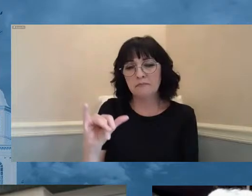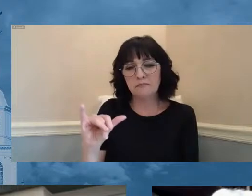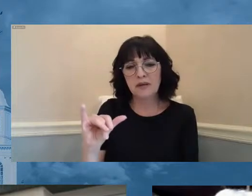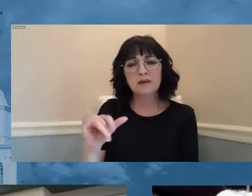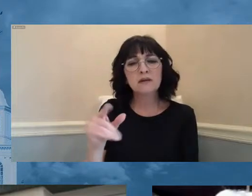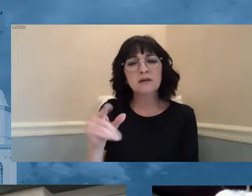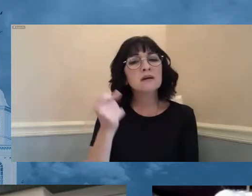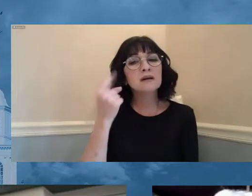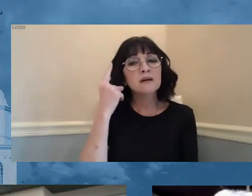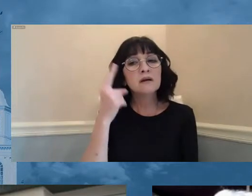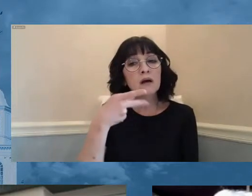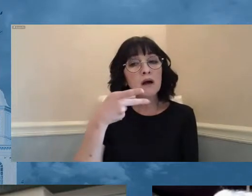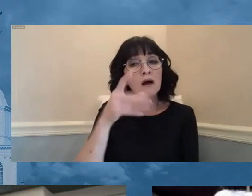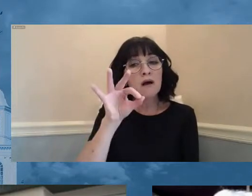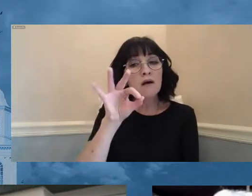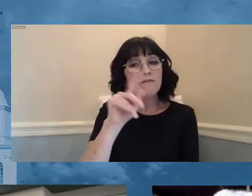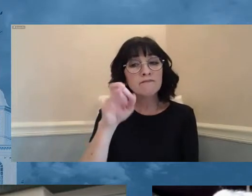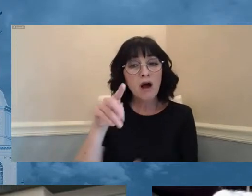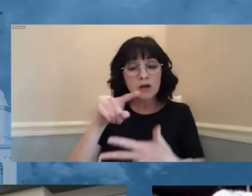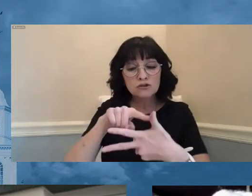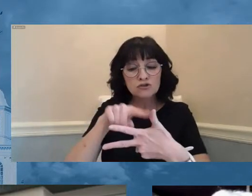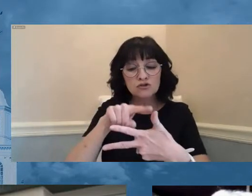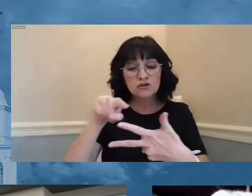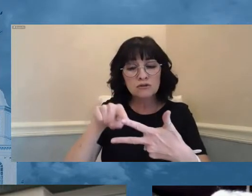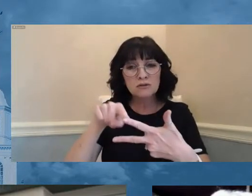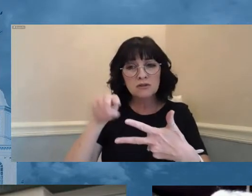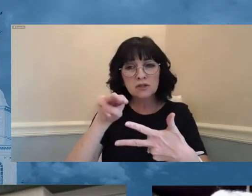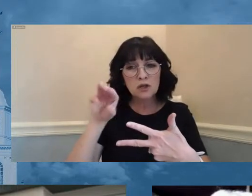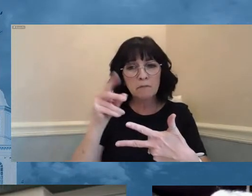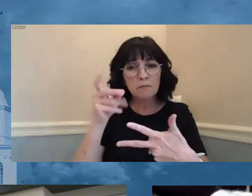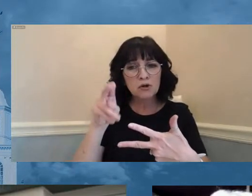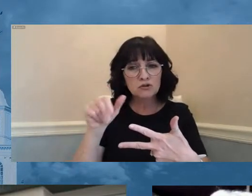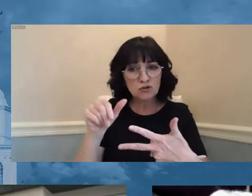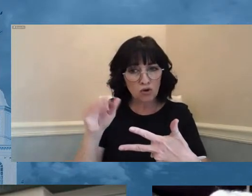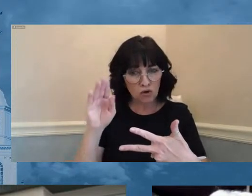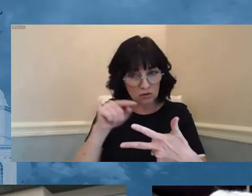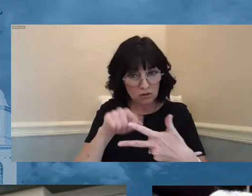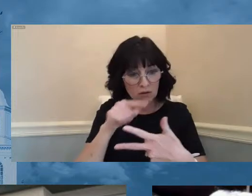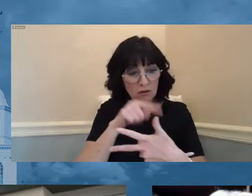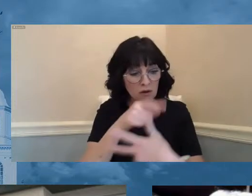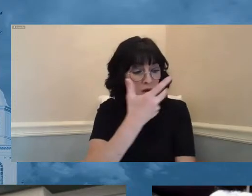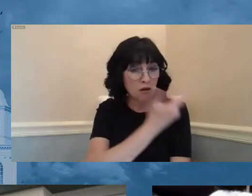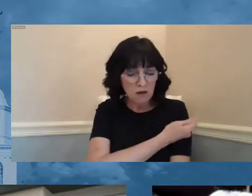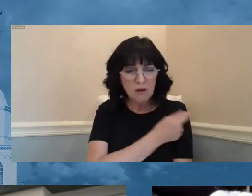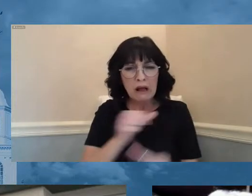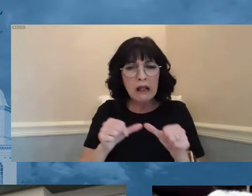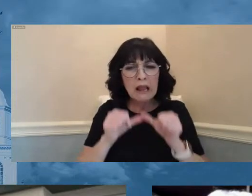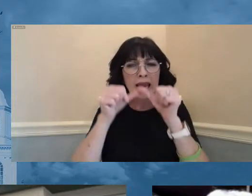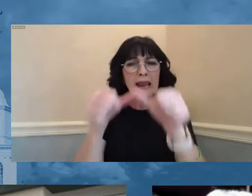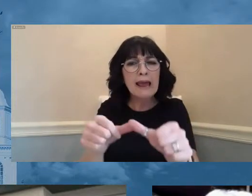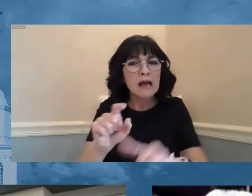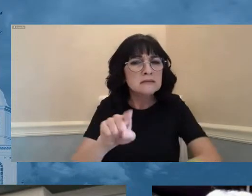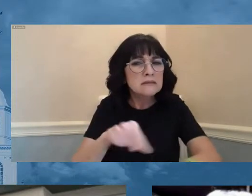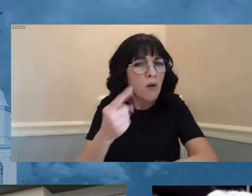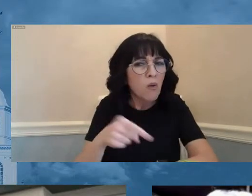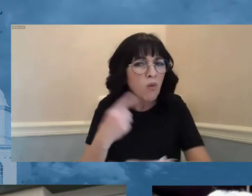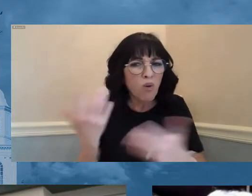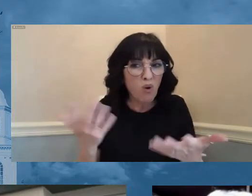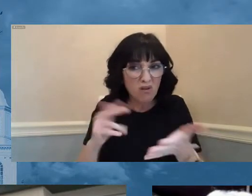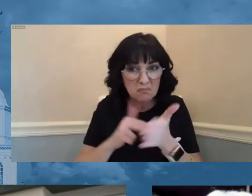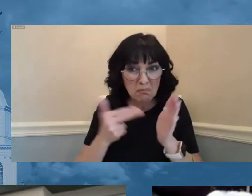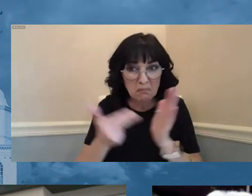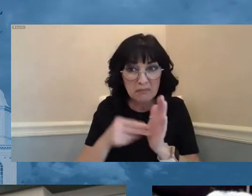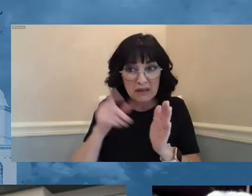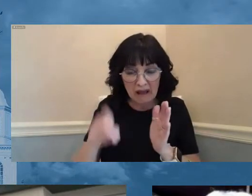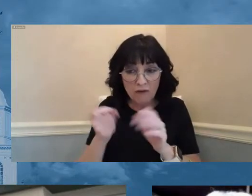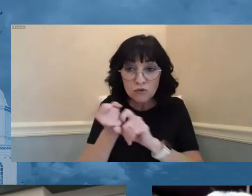efficacy of the Pfizer or Moderna vaccine last? Will there be a booster or another 2-dose vaccine needed? What do we know about that, Dr.